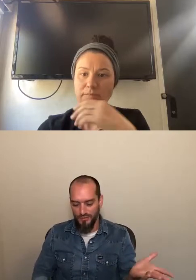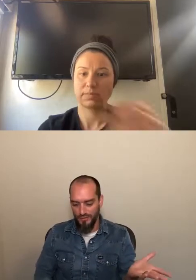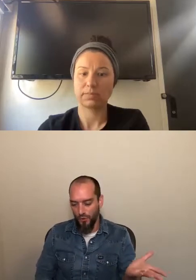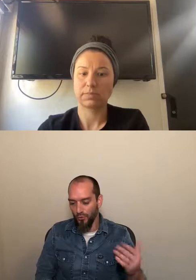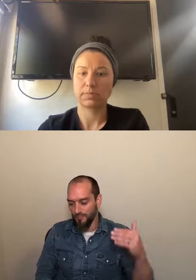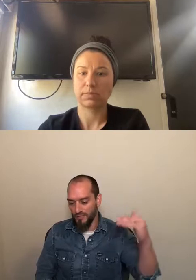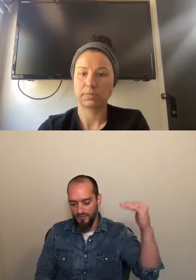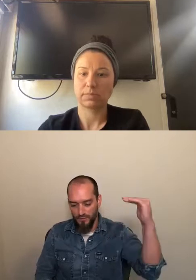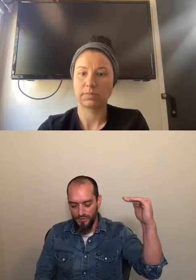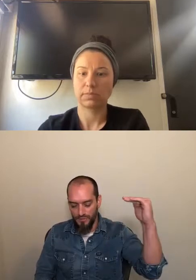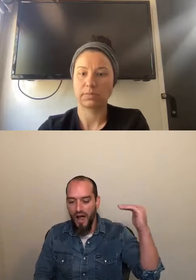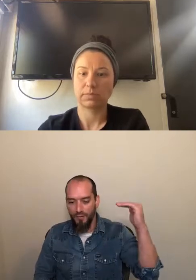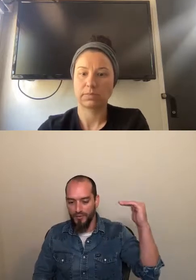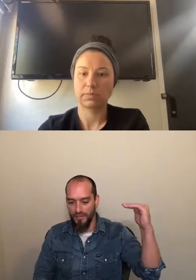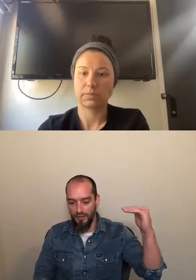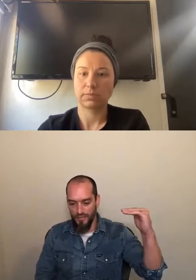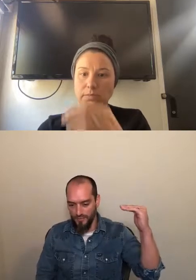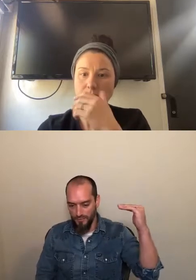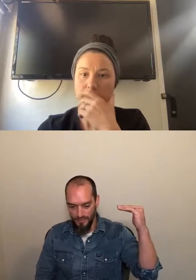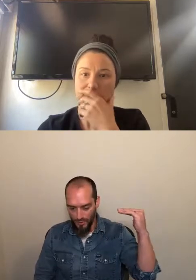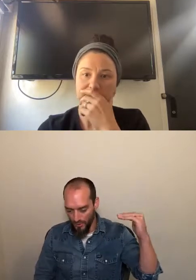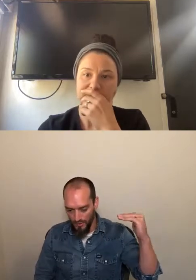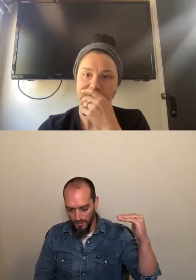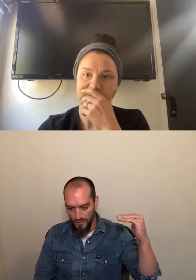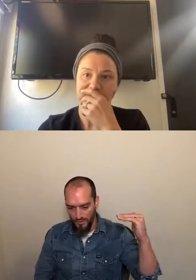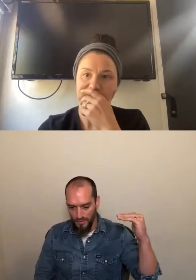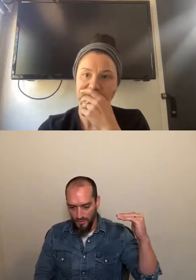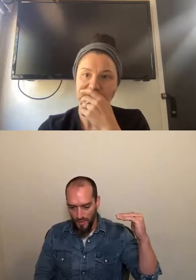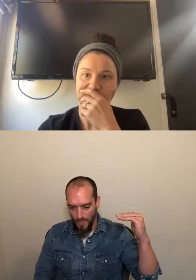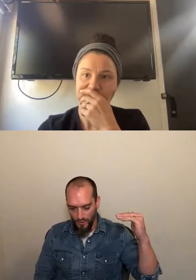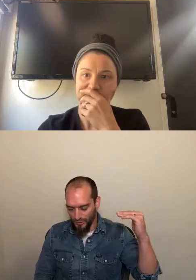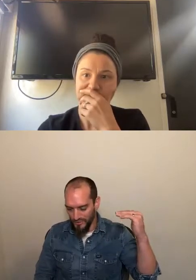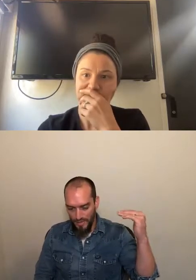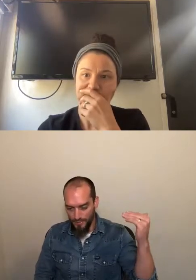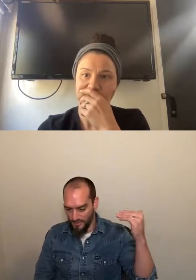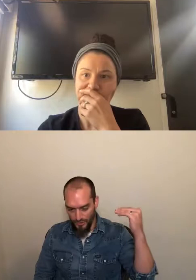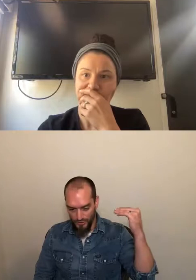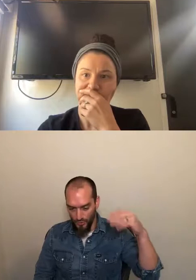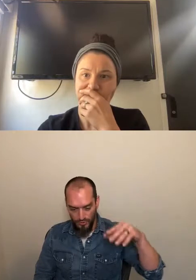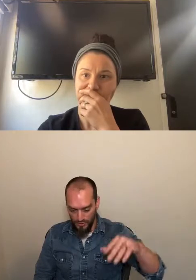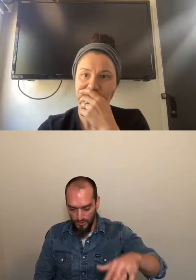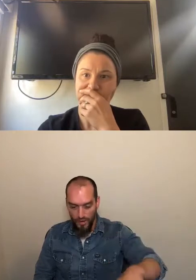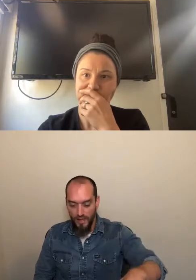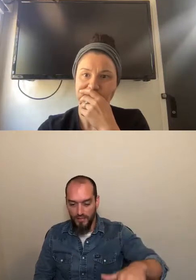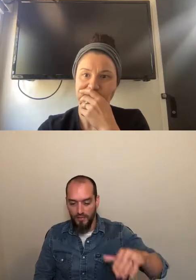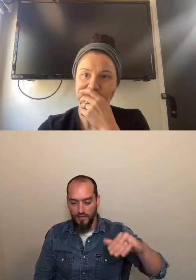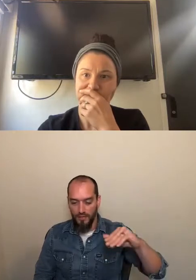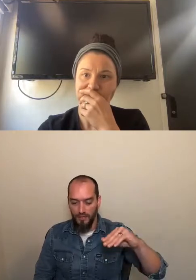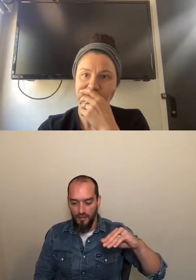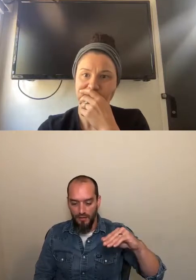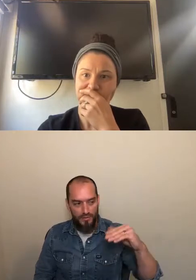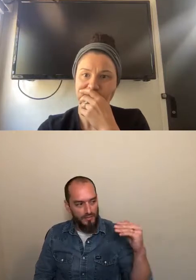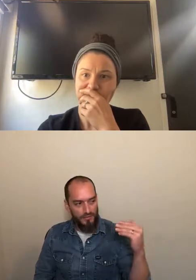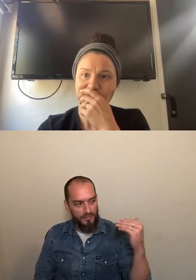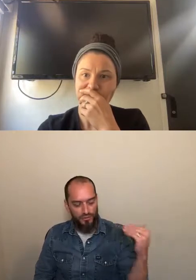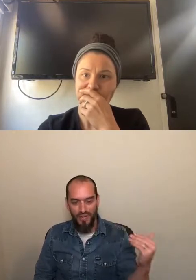credentials and hold themselves up so high when they go against me in court or just in depositions or just in writing.